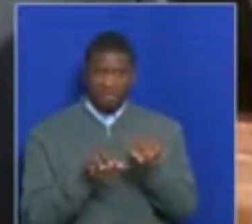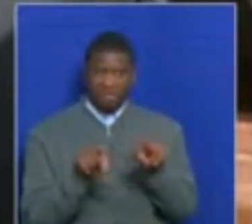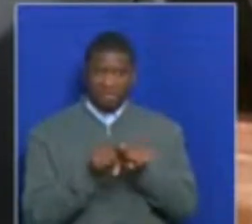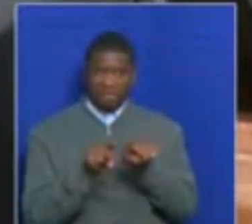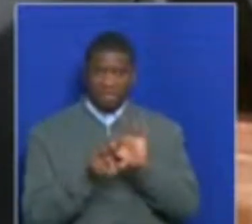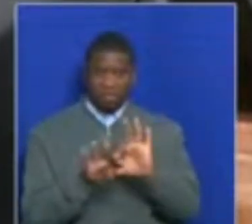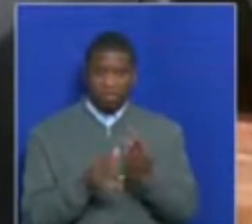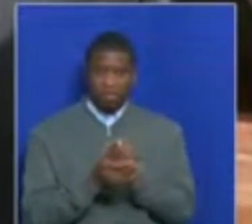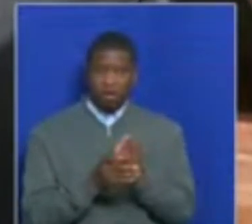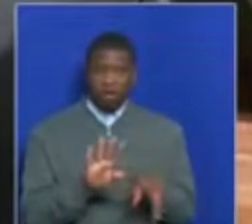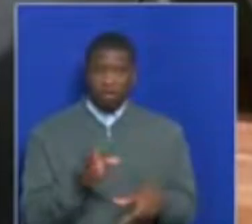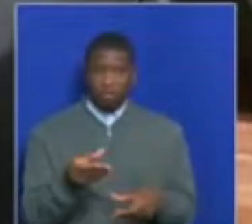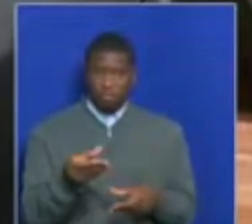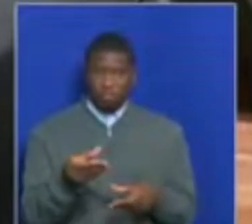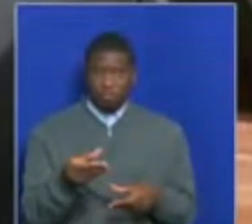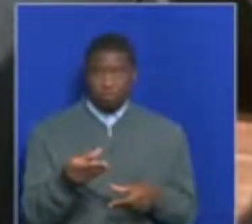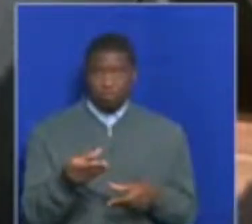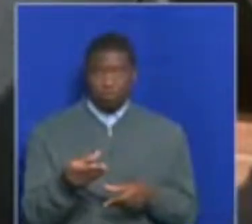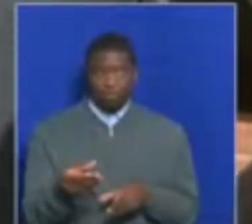be a